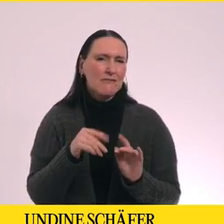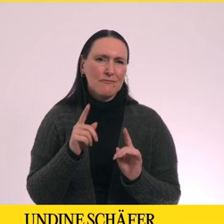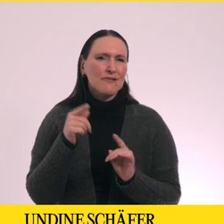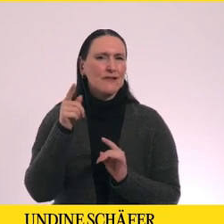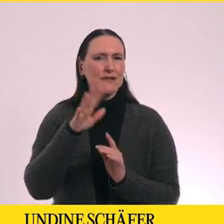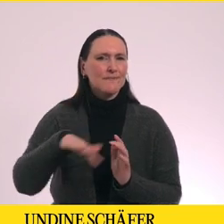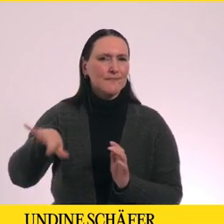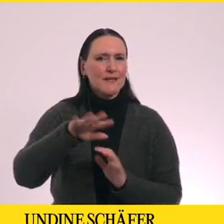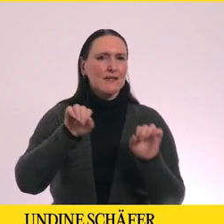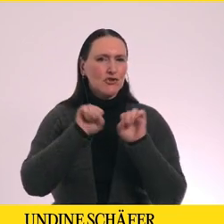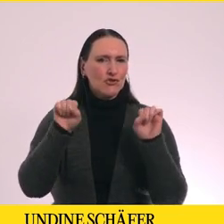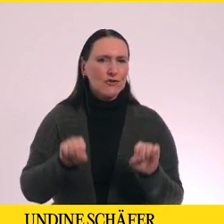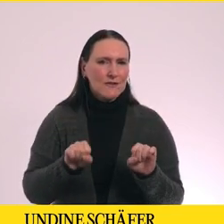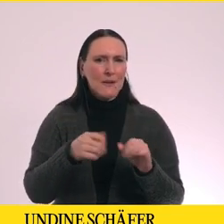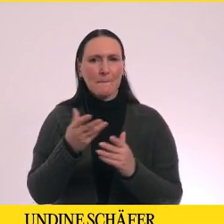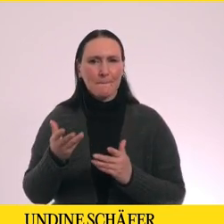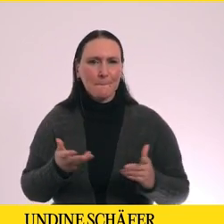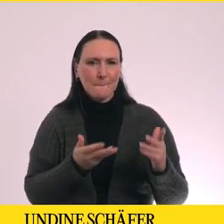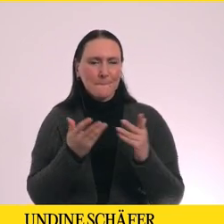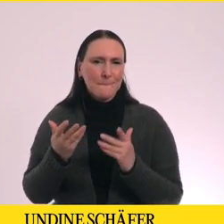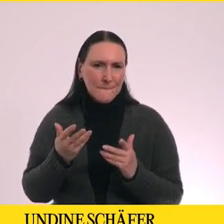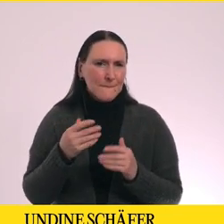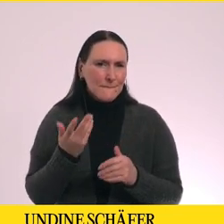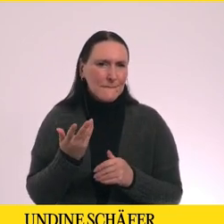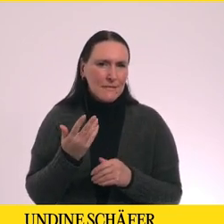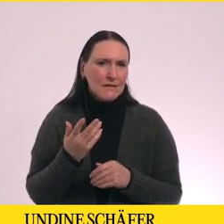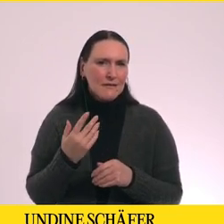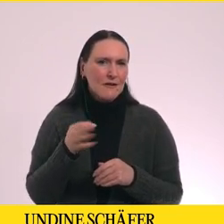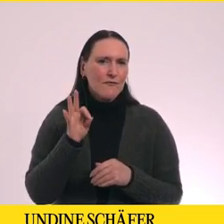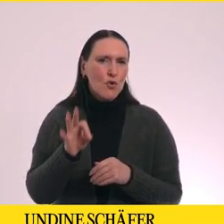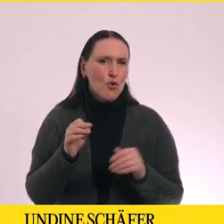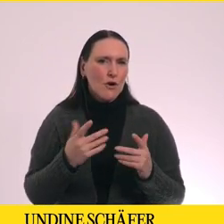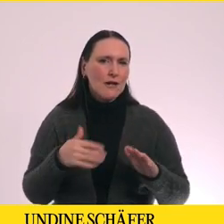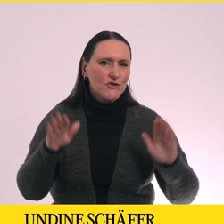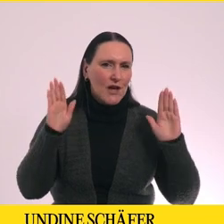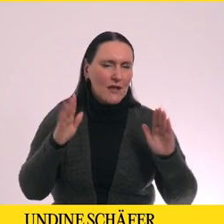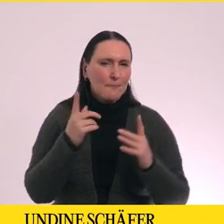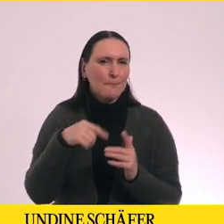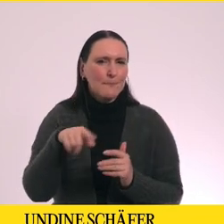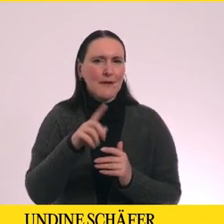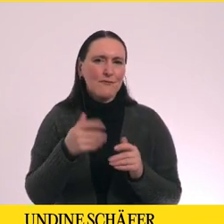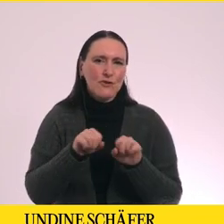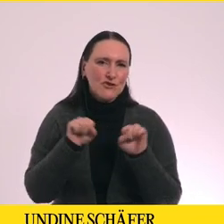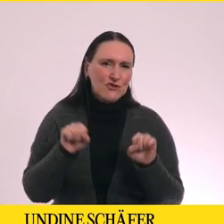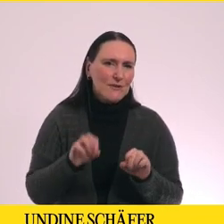you like to just say more about the context, to give some of that broader context to this film?